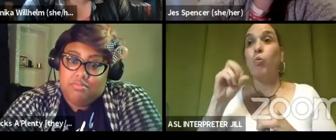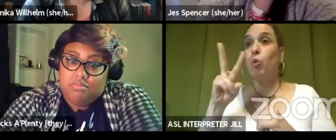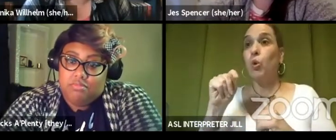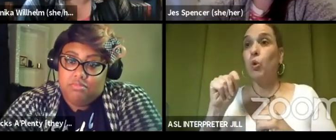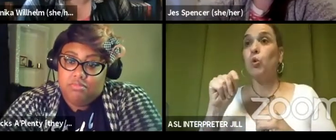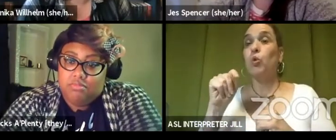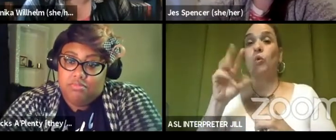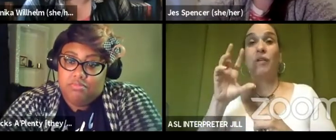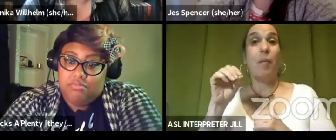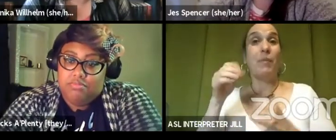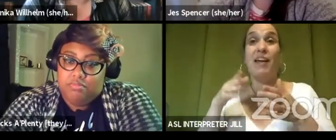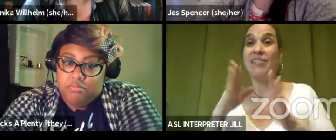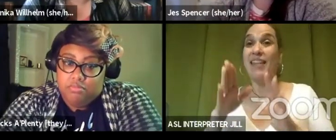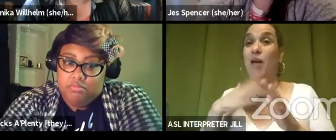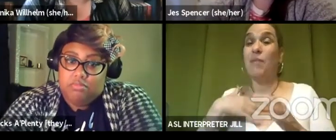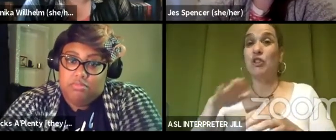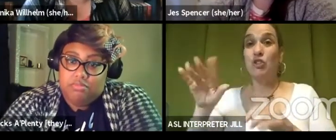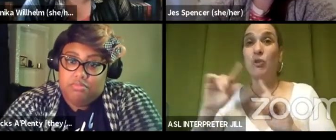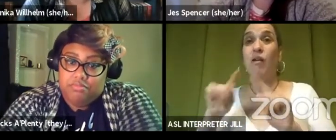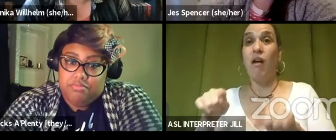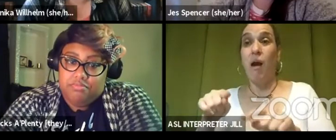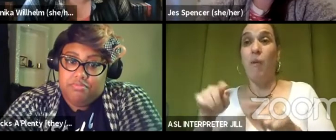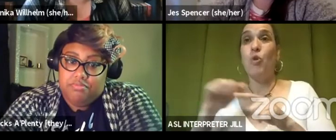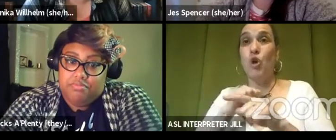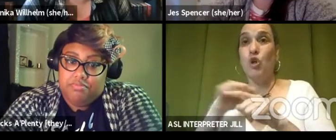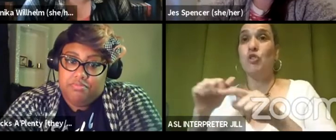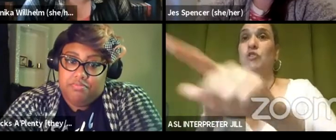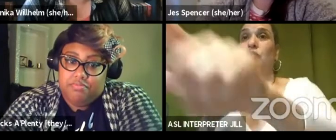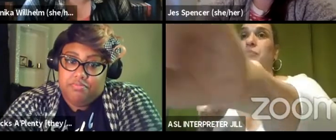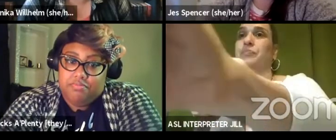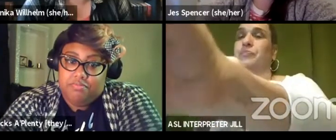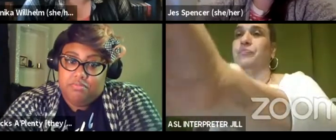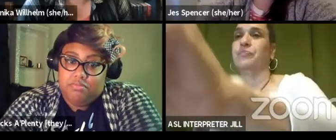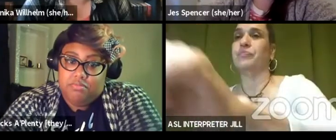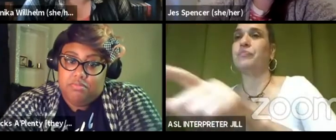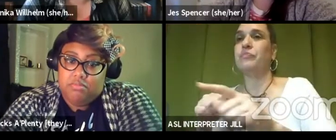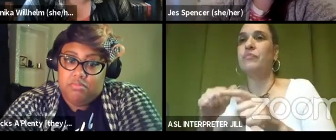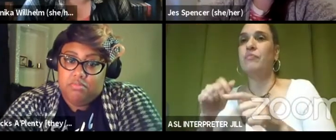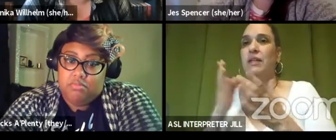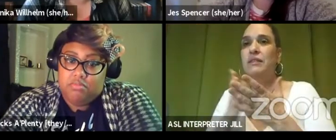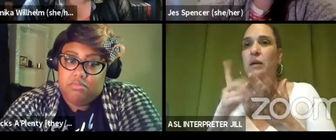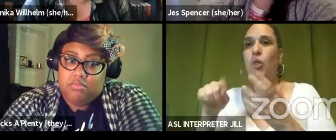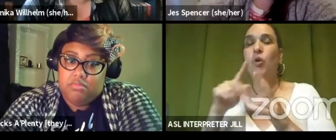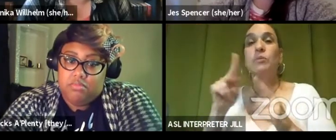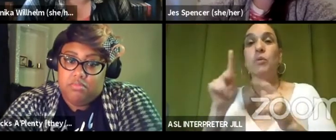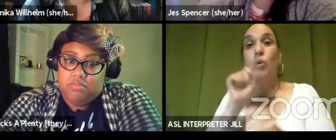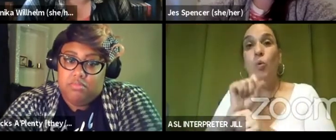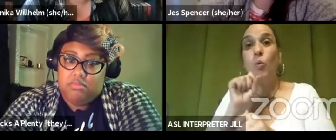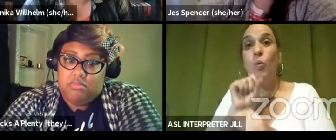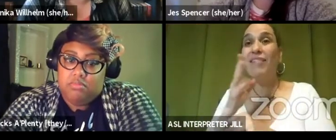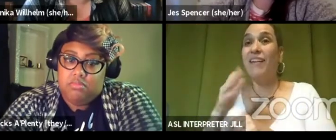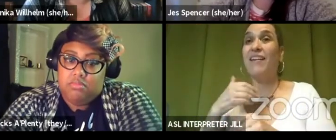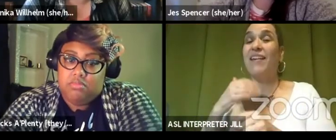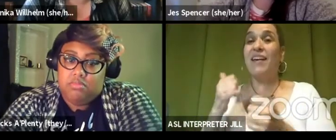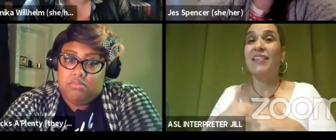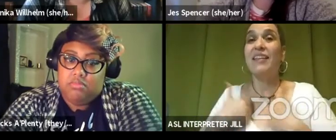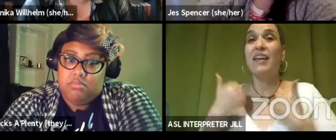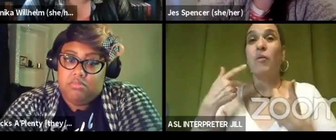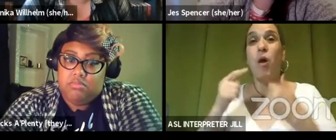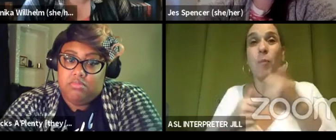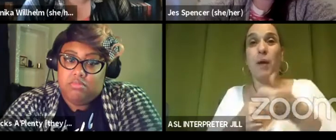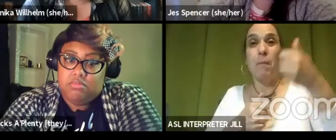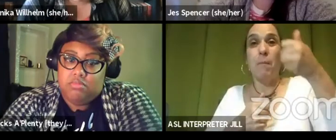to rehearsals. Some of the people that work there lived in an apartment above the theater. And so during some shows, they would go